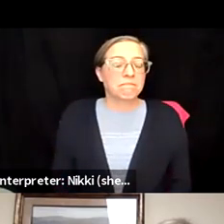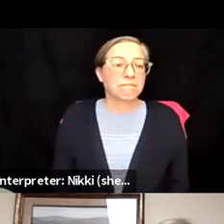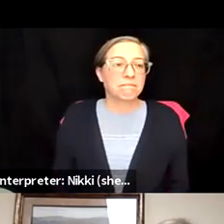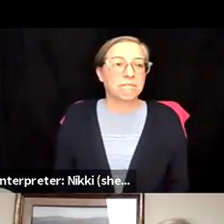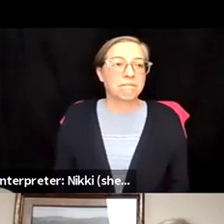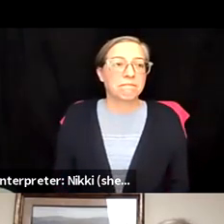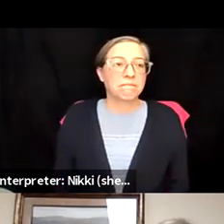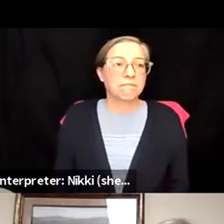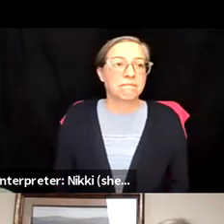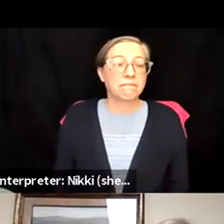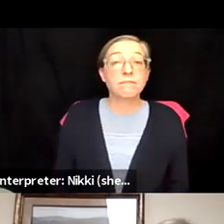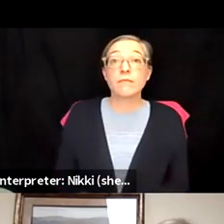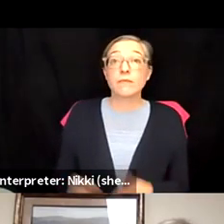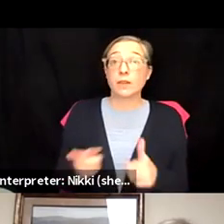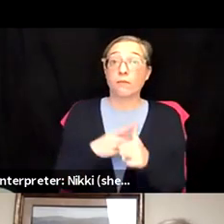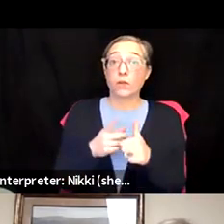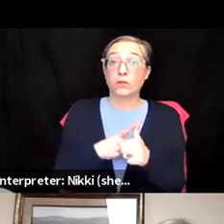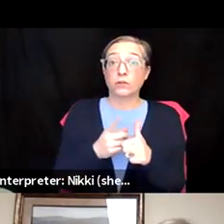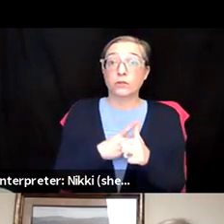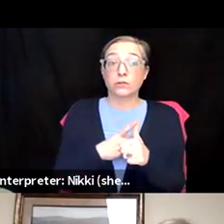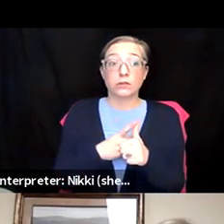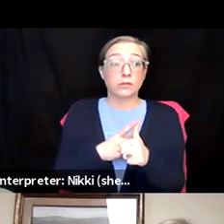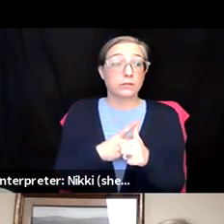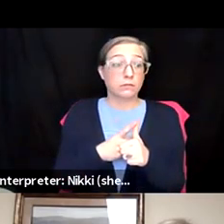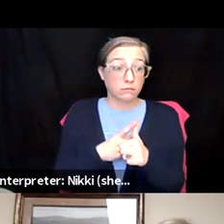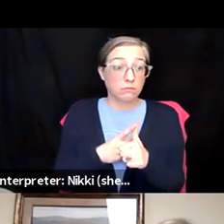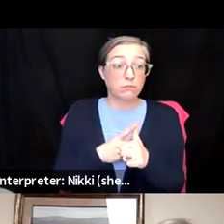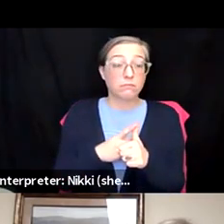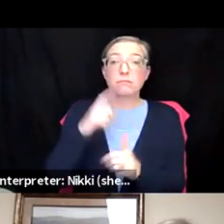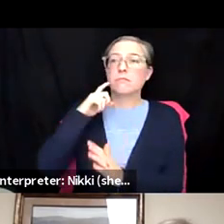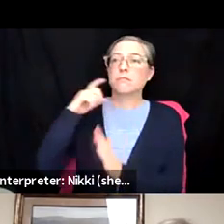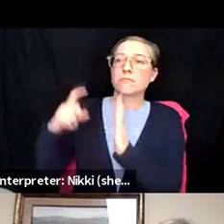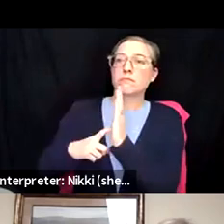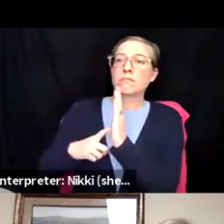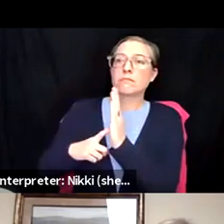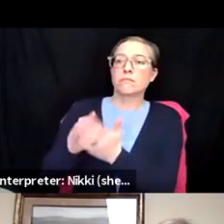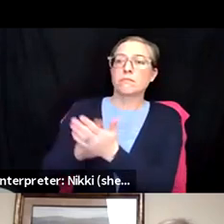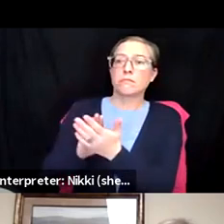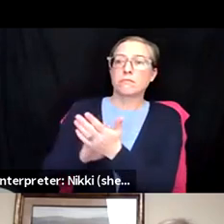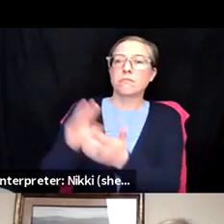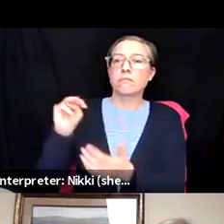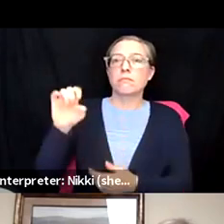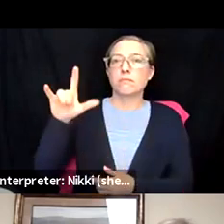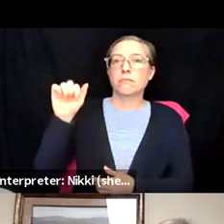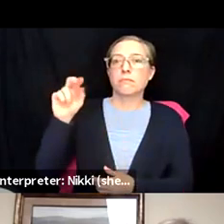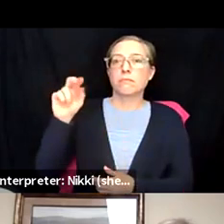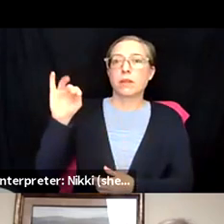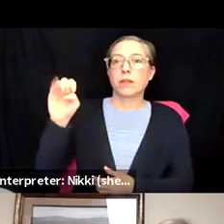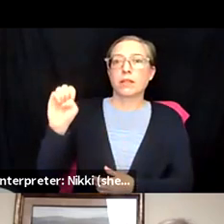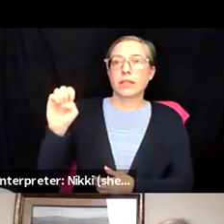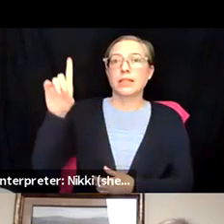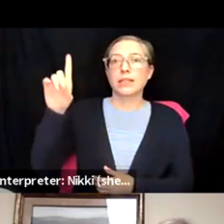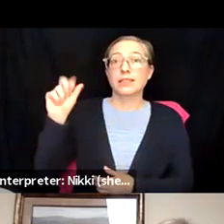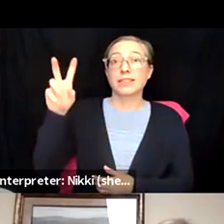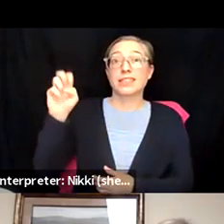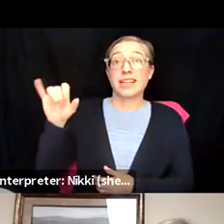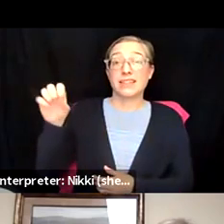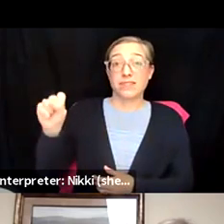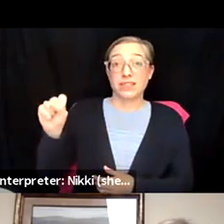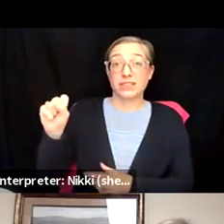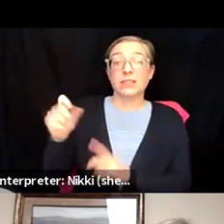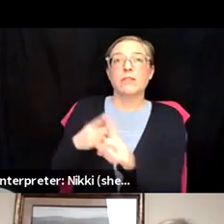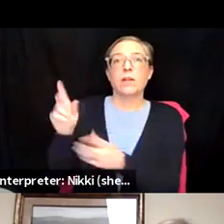First, I want to acknowledge Melanie Davis. She's from the University Center for Excellence